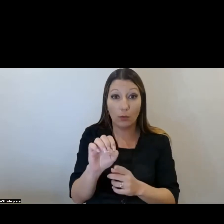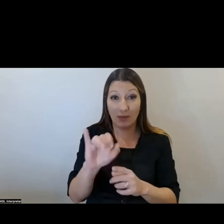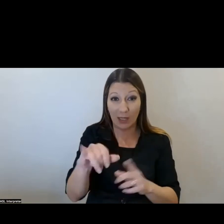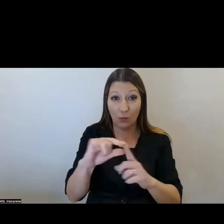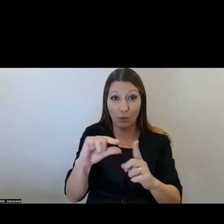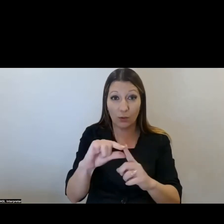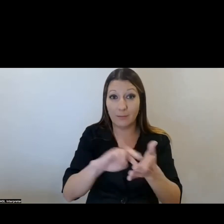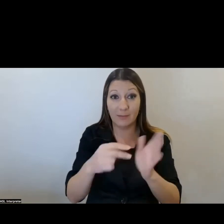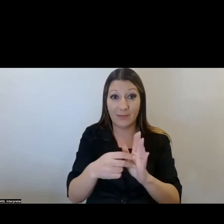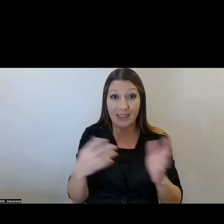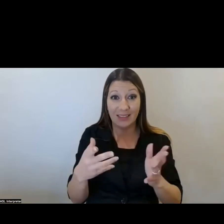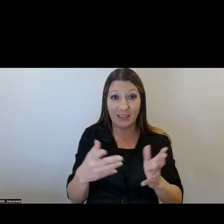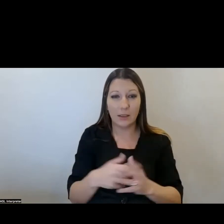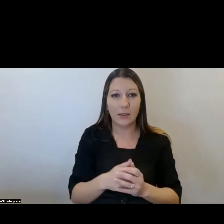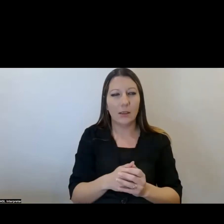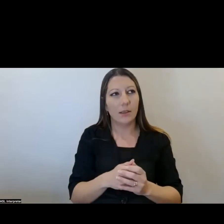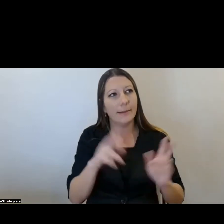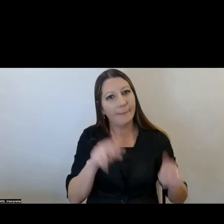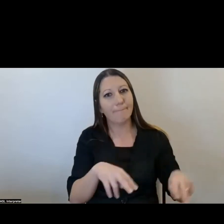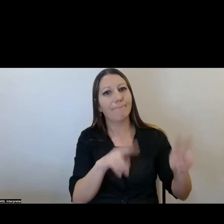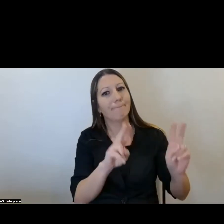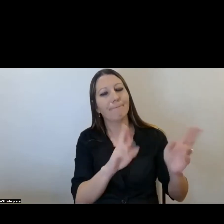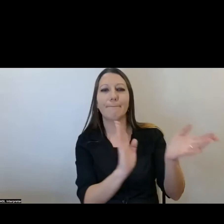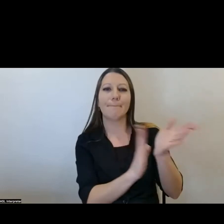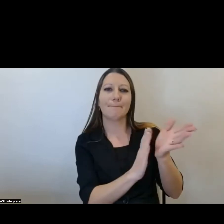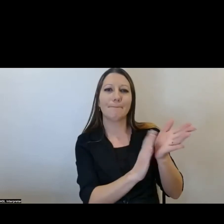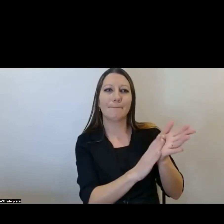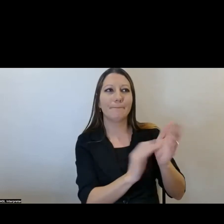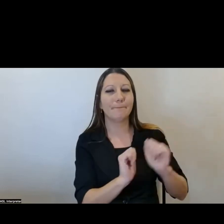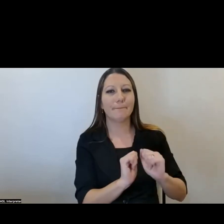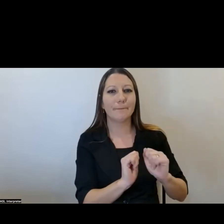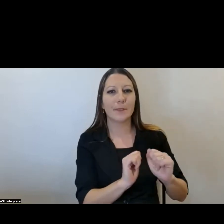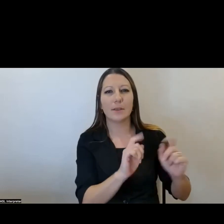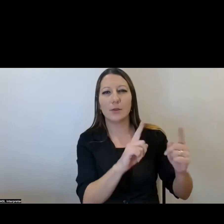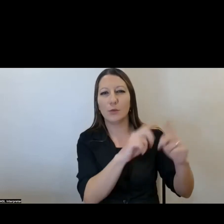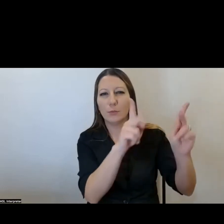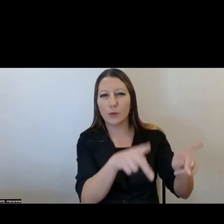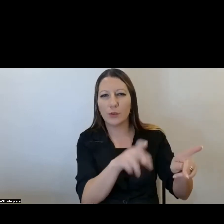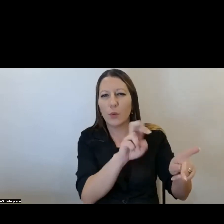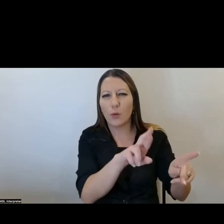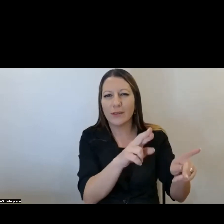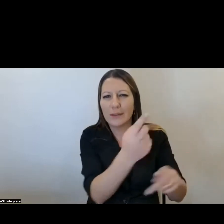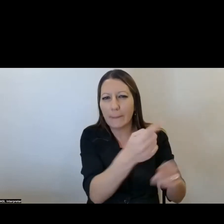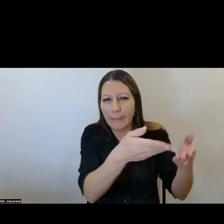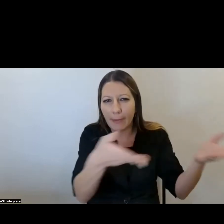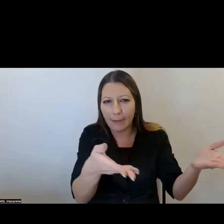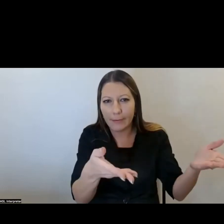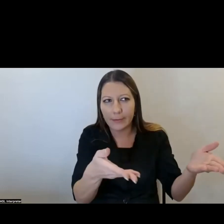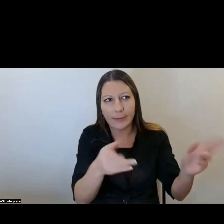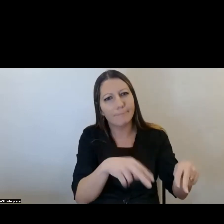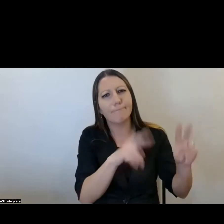it's a praising and loving address to like a person or a thing, in